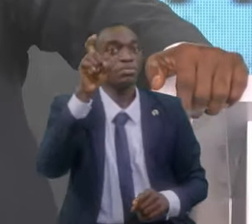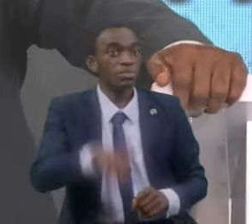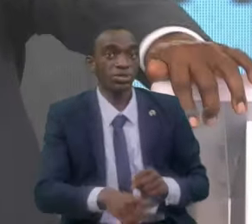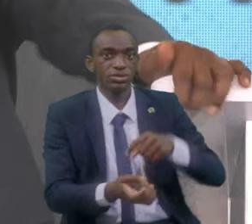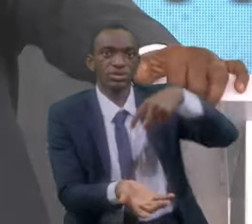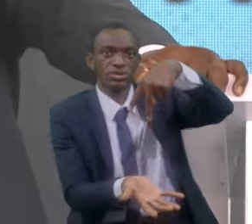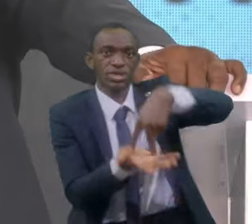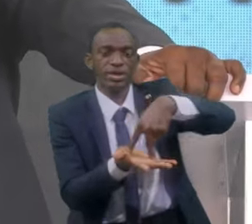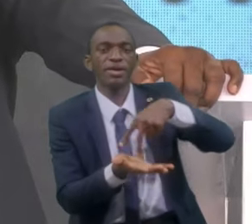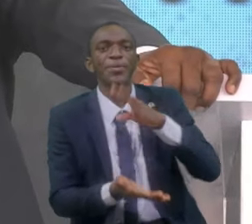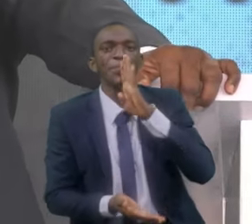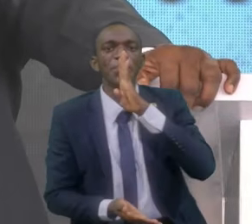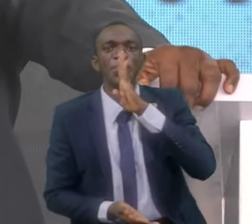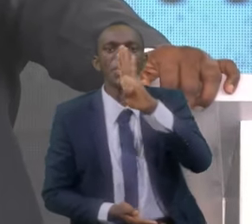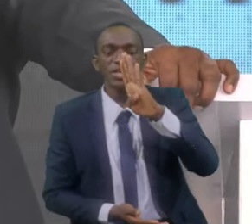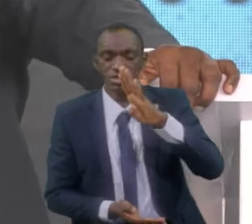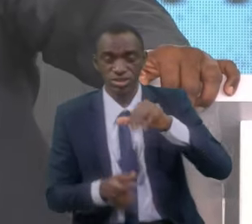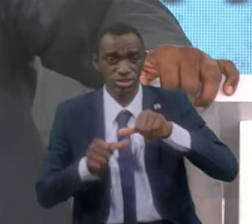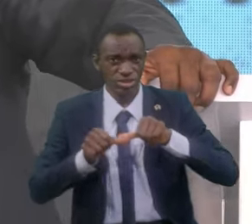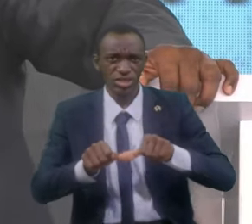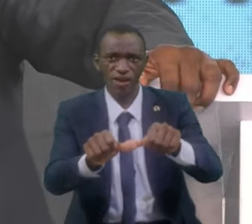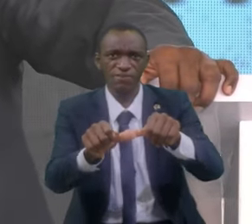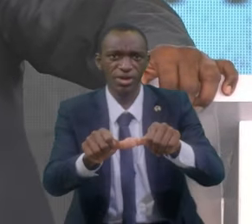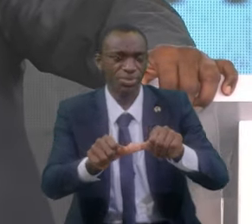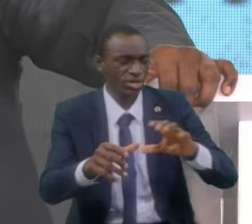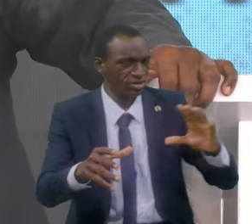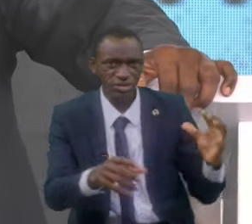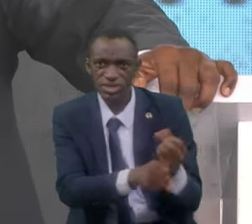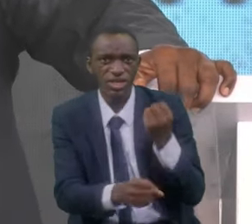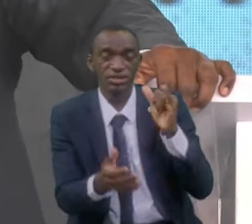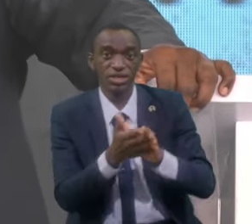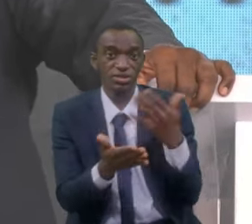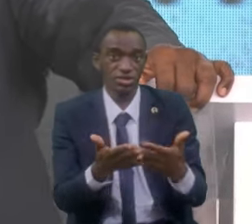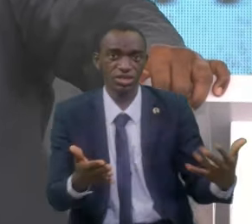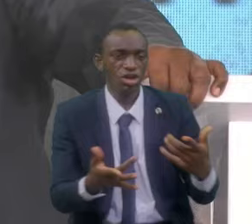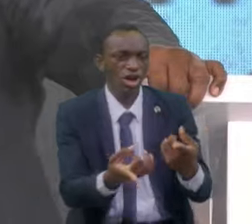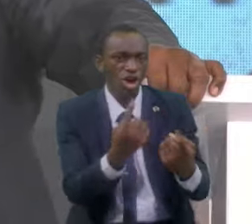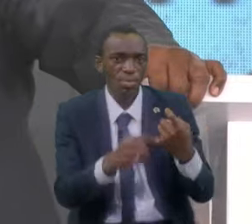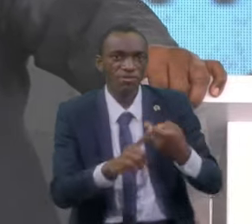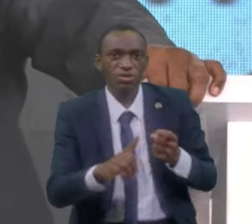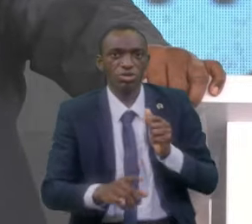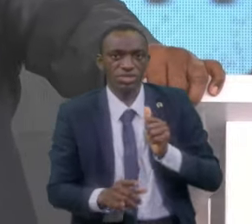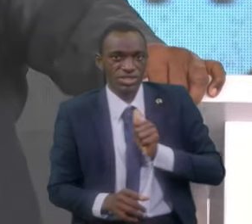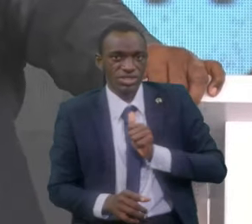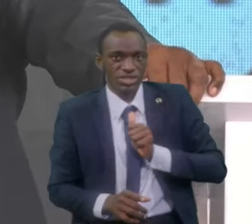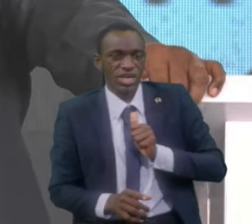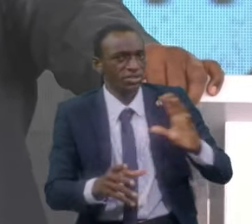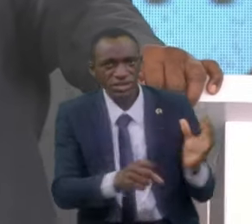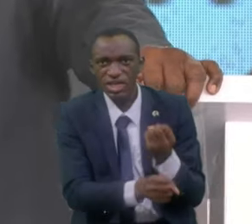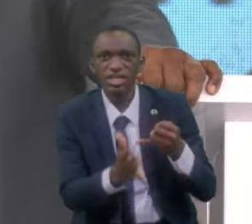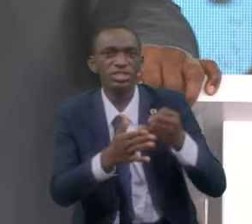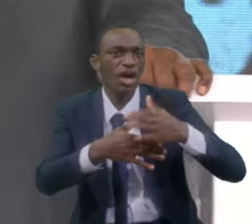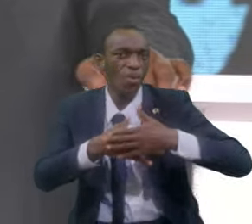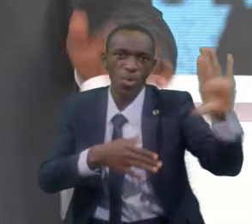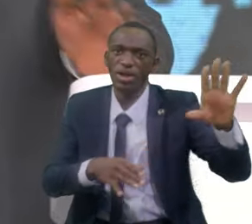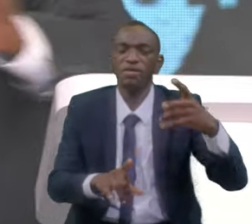And take that thing coming from cell. Take it away from the